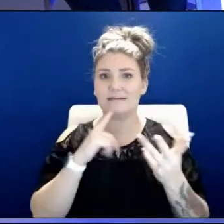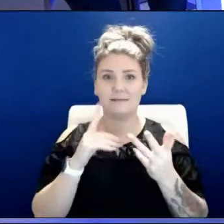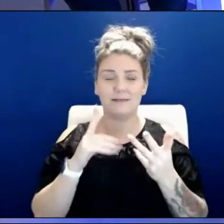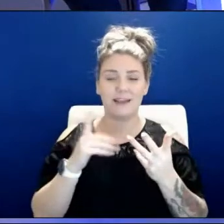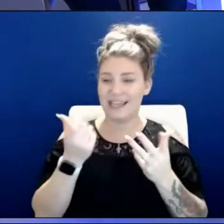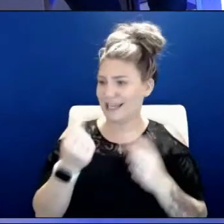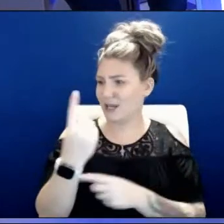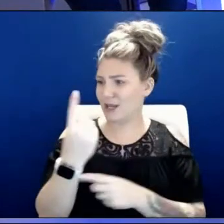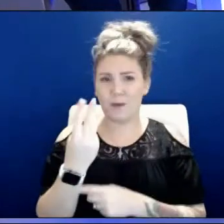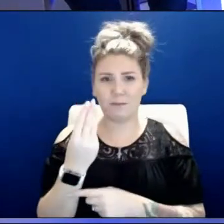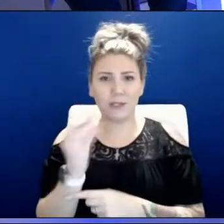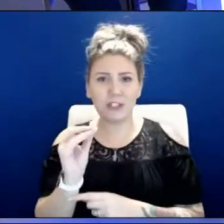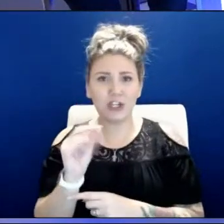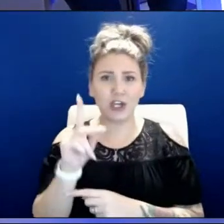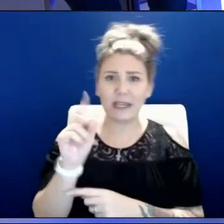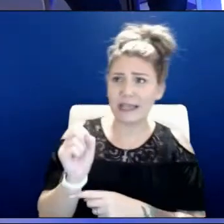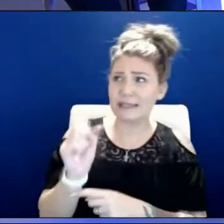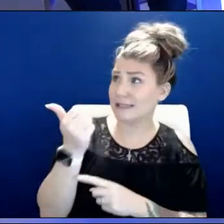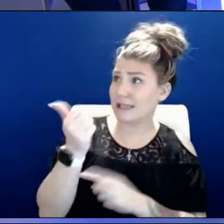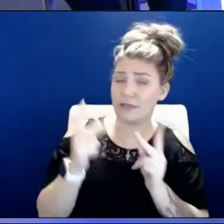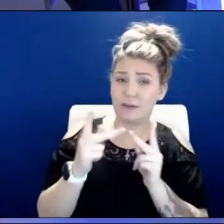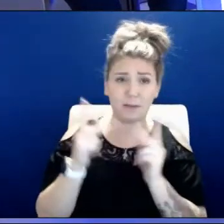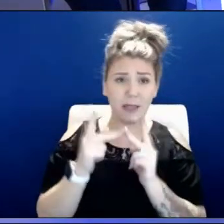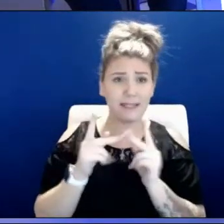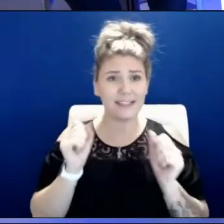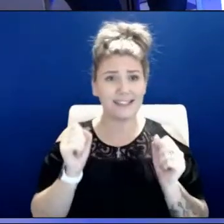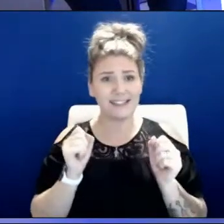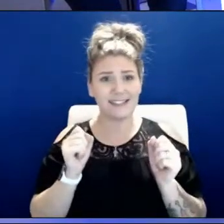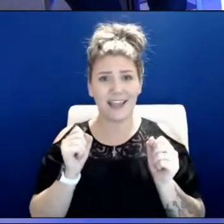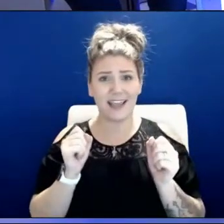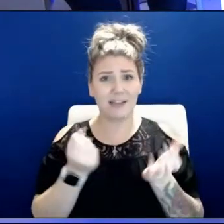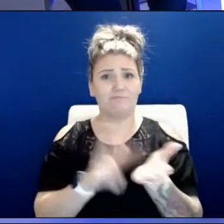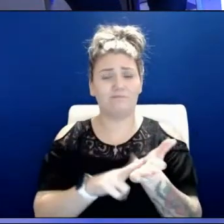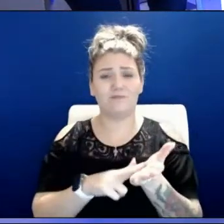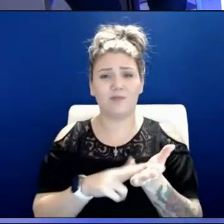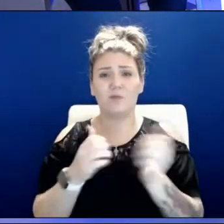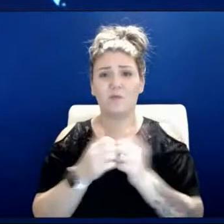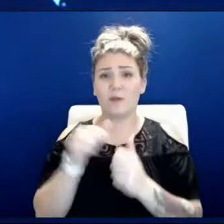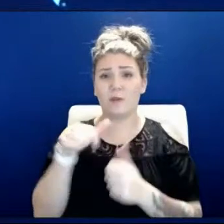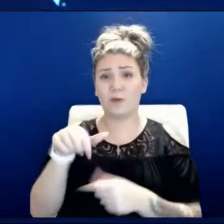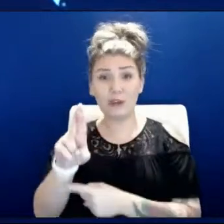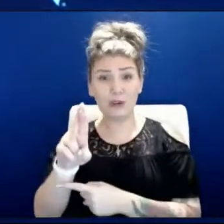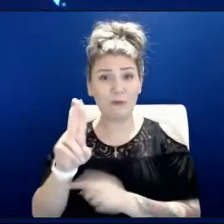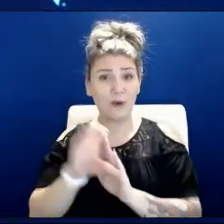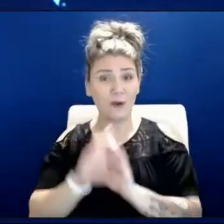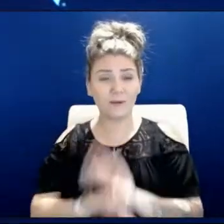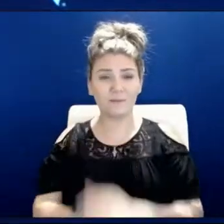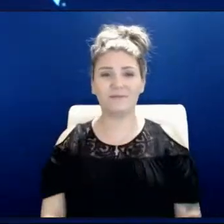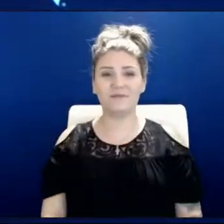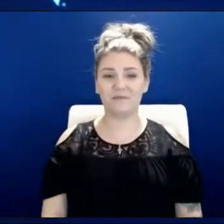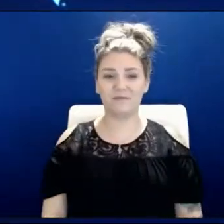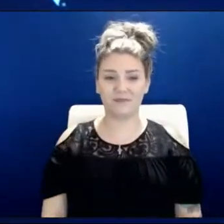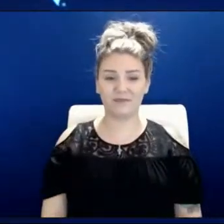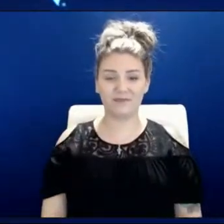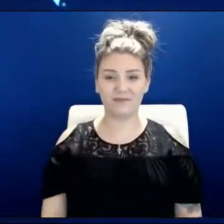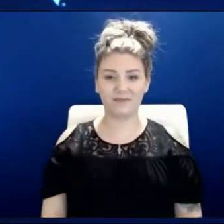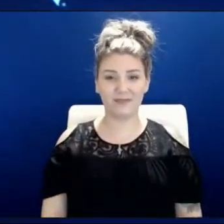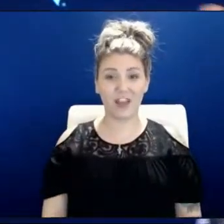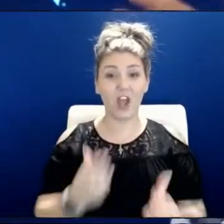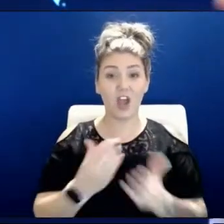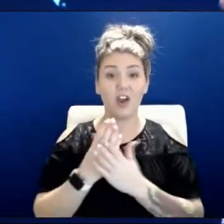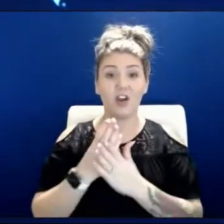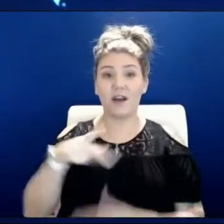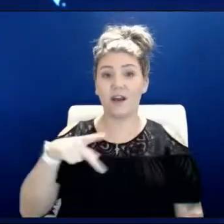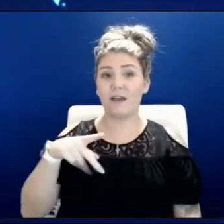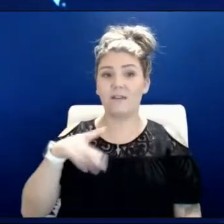all enroll, or other places can enroll. Just zap that QR code, you can get there. All right, let's look at Pfizer's Paxlovid drug. I